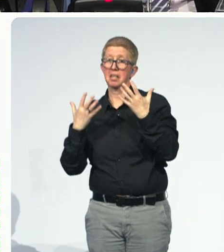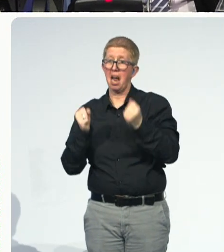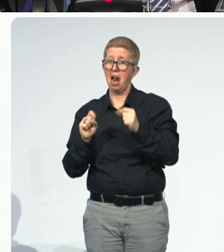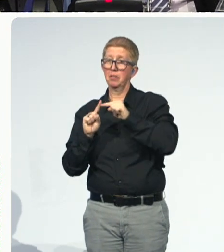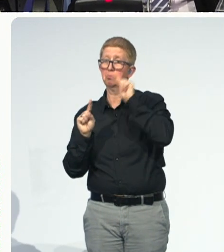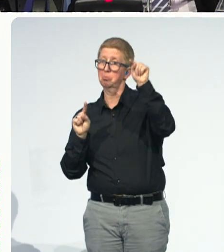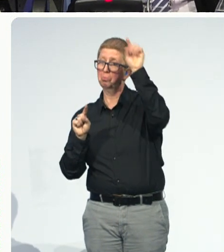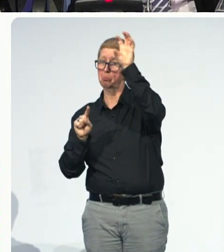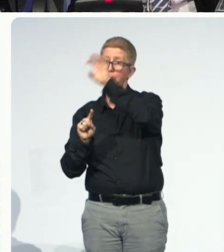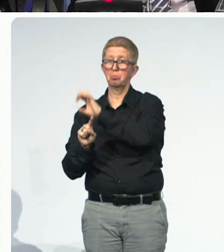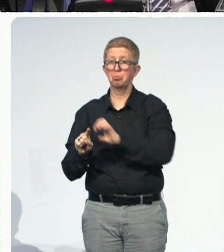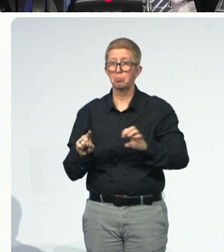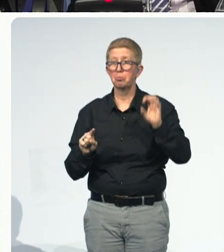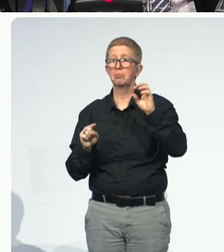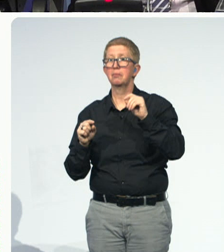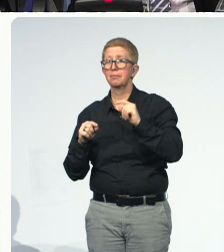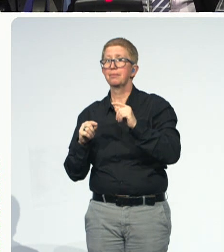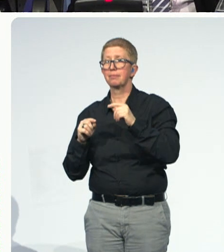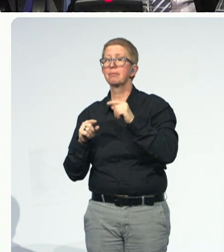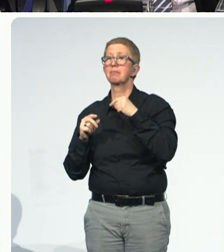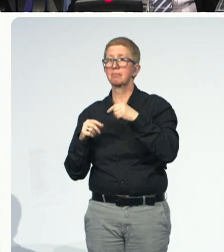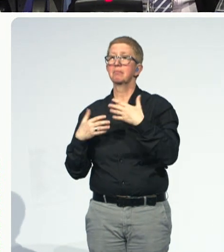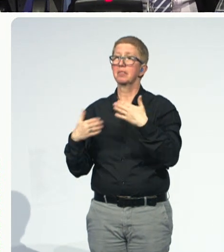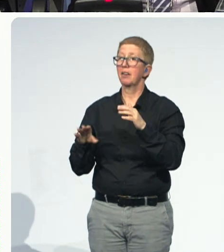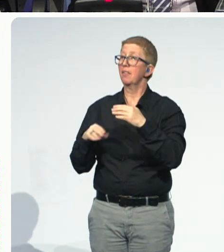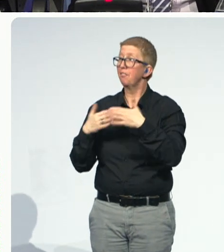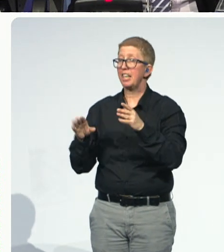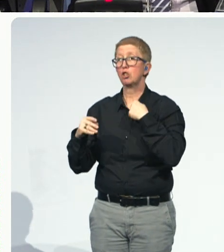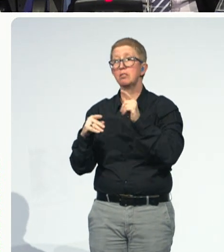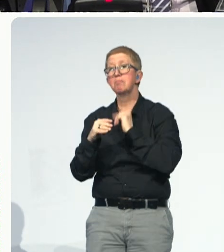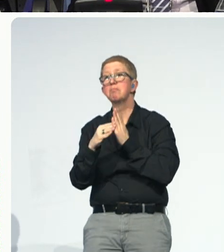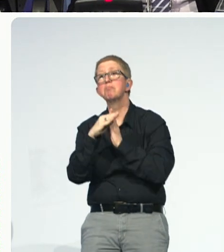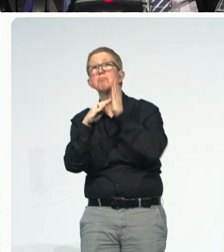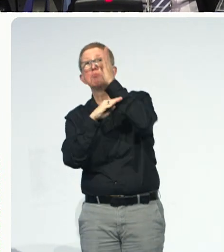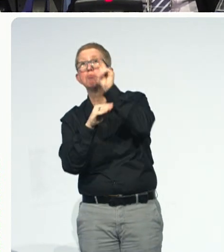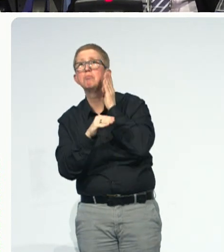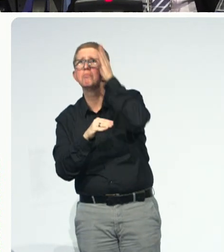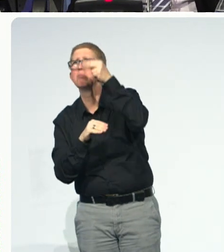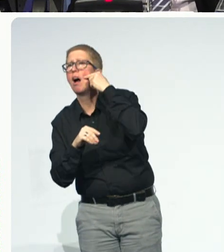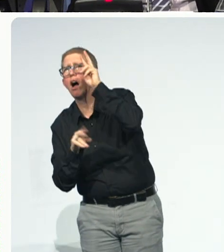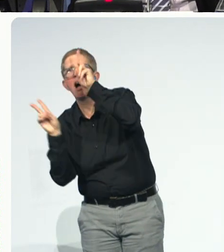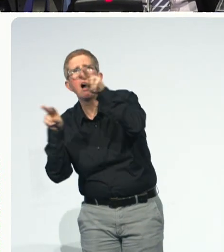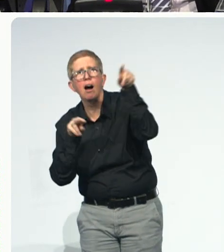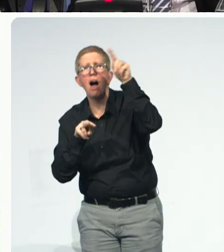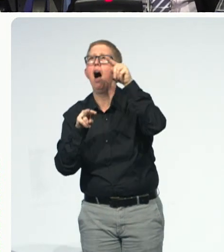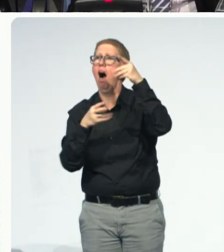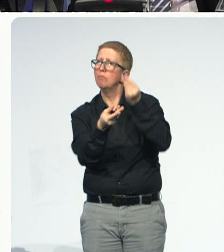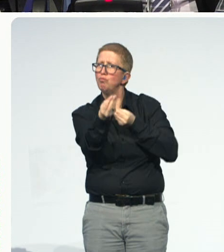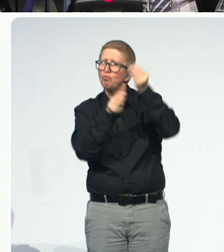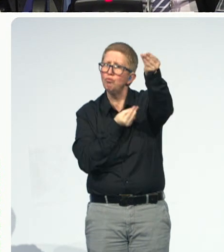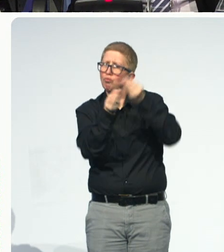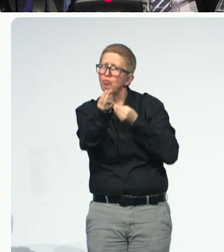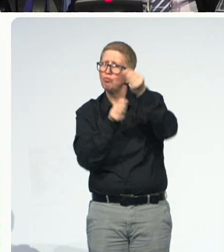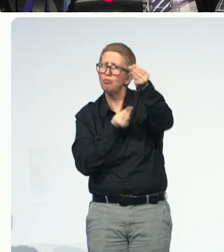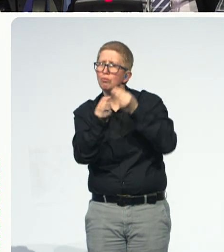and advised them on the development of CELCO in their places. We are glad to see that the social impact of these programs